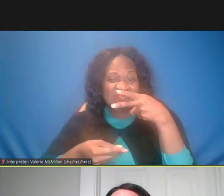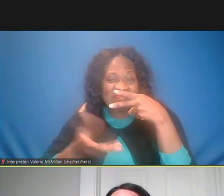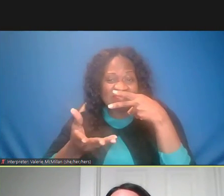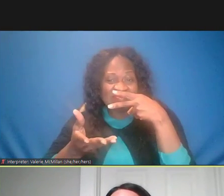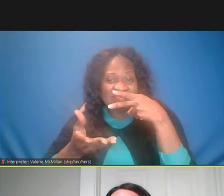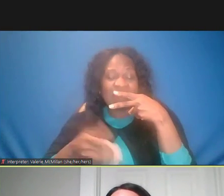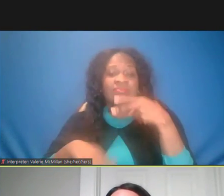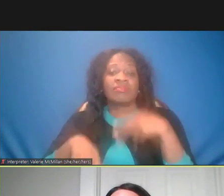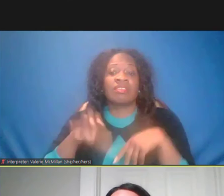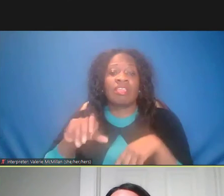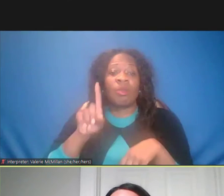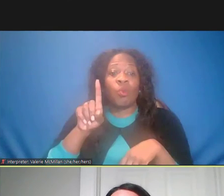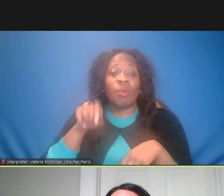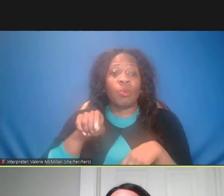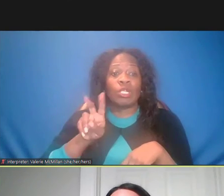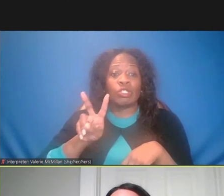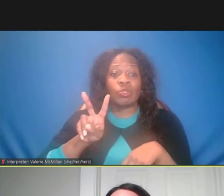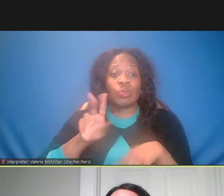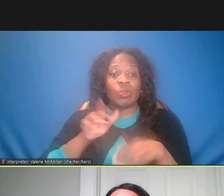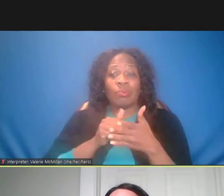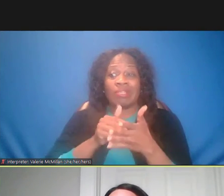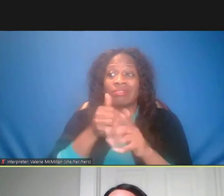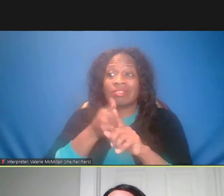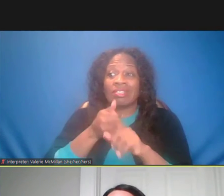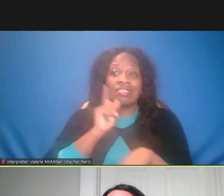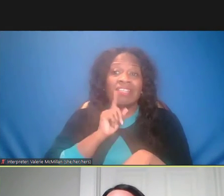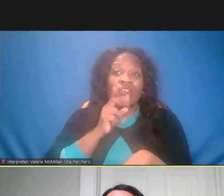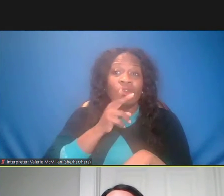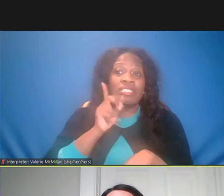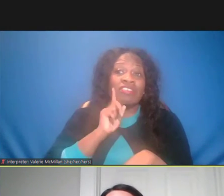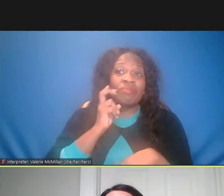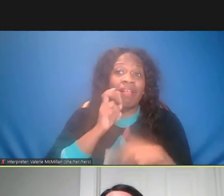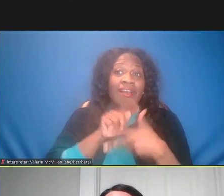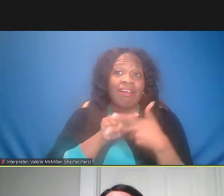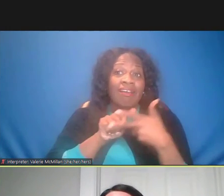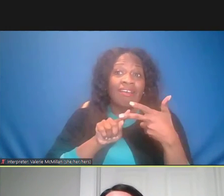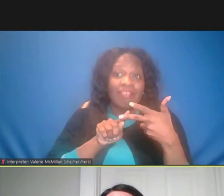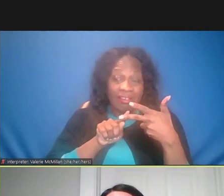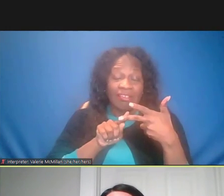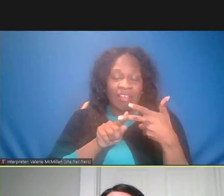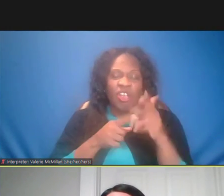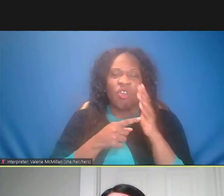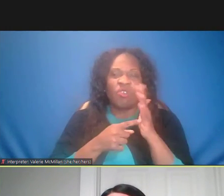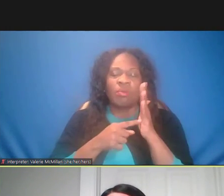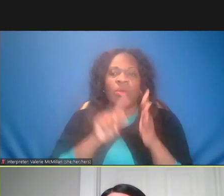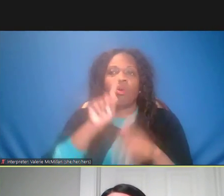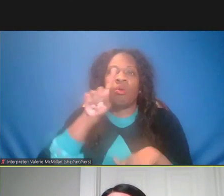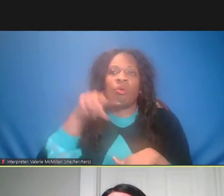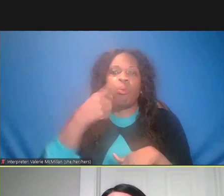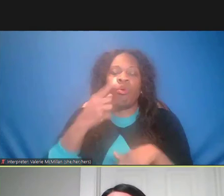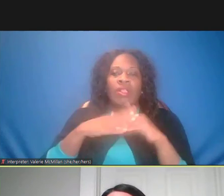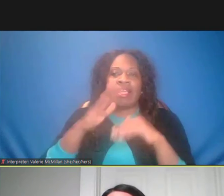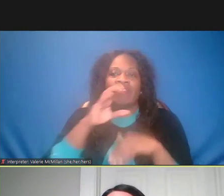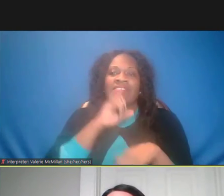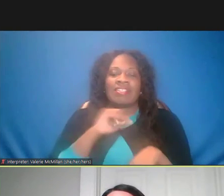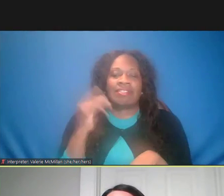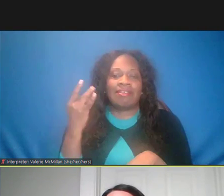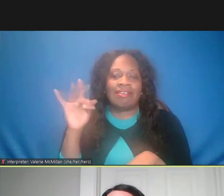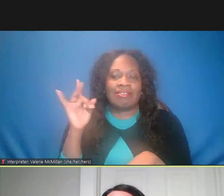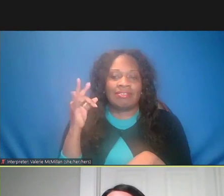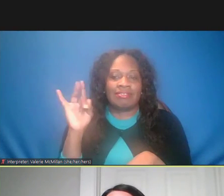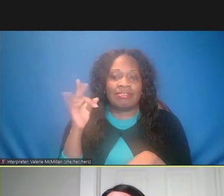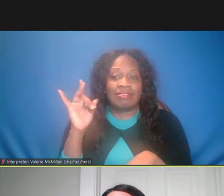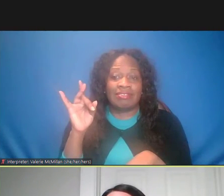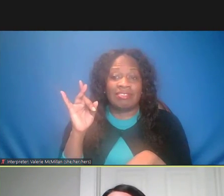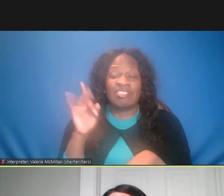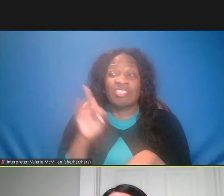information, that 1.2 million who are deaf, hard of hearing, and deaf-blind represent those only over the age of 18, so the